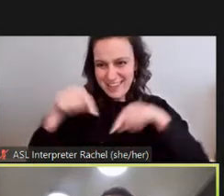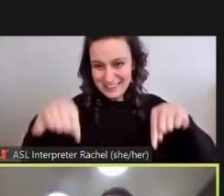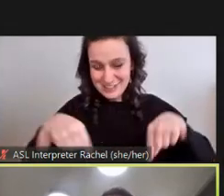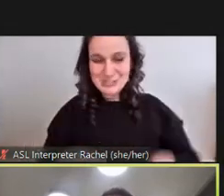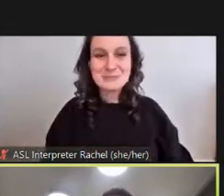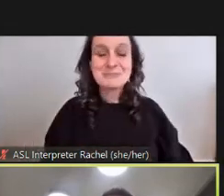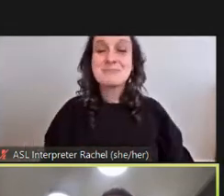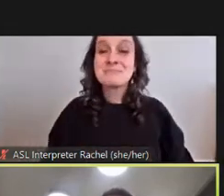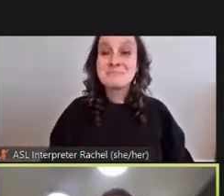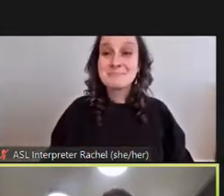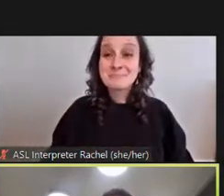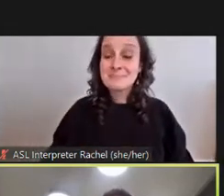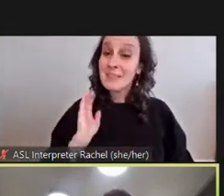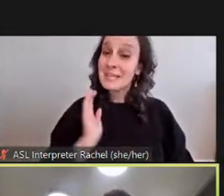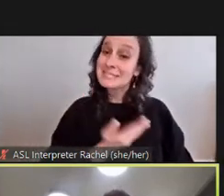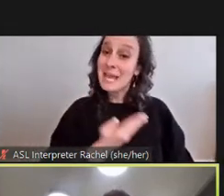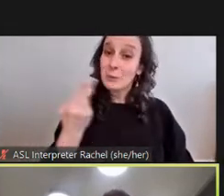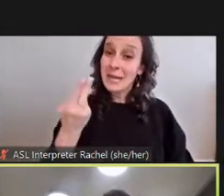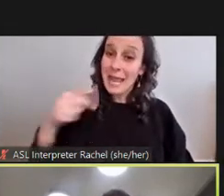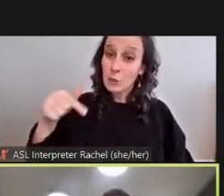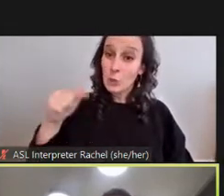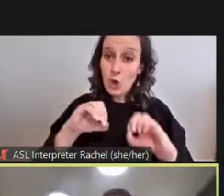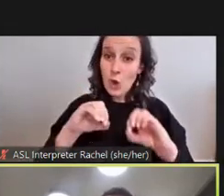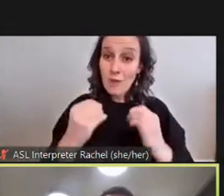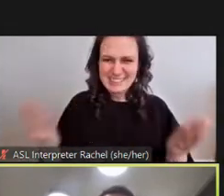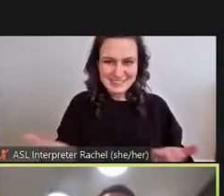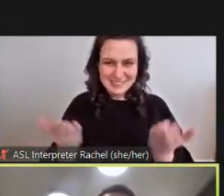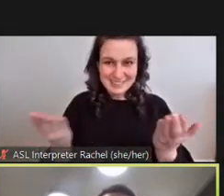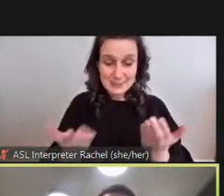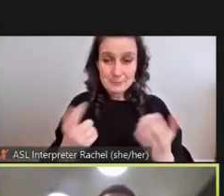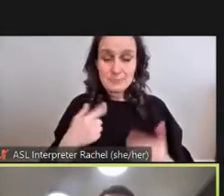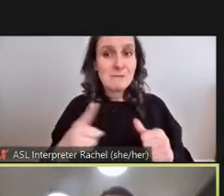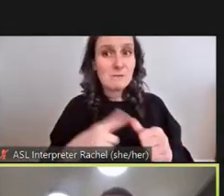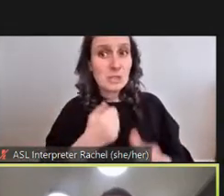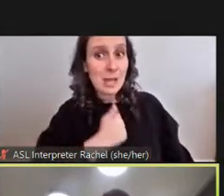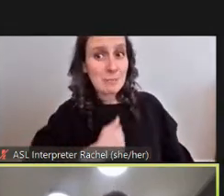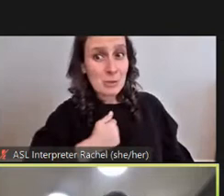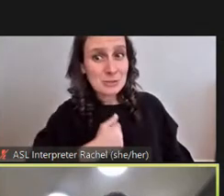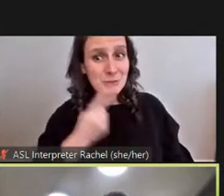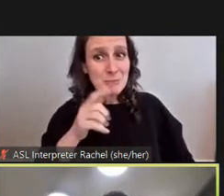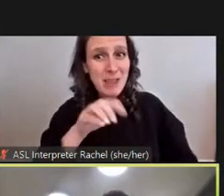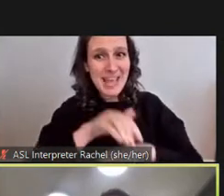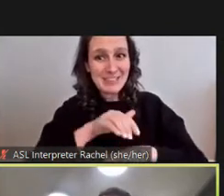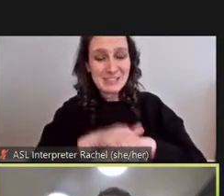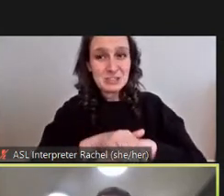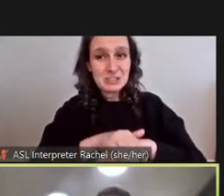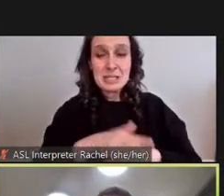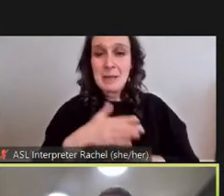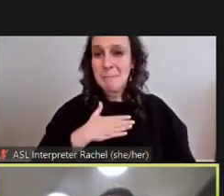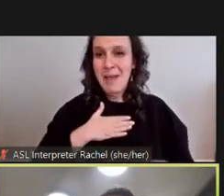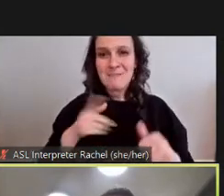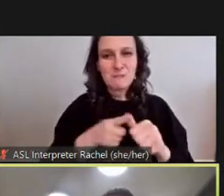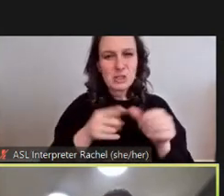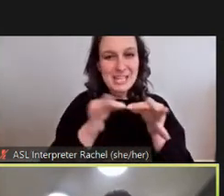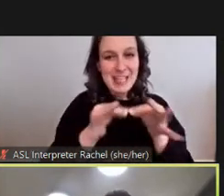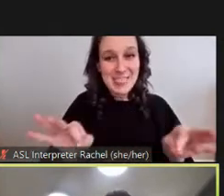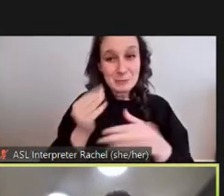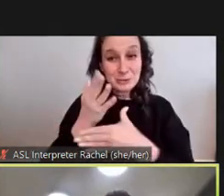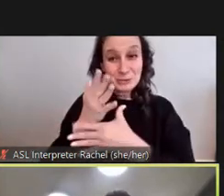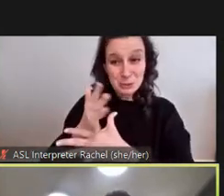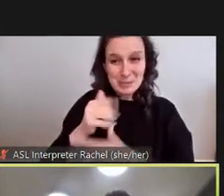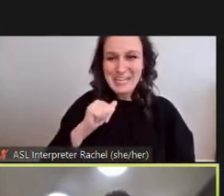And yeah, that's where our headquarters are. So I first apologize for my English, since my mother tongue is German, not